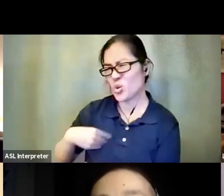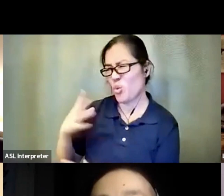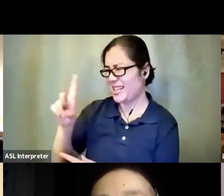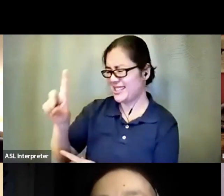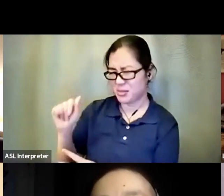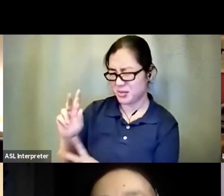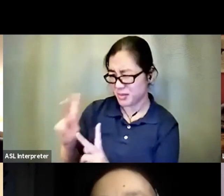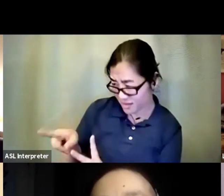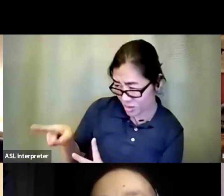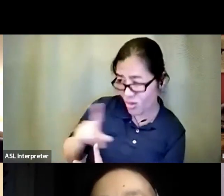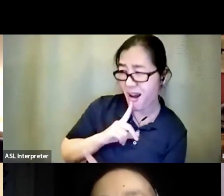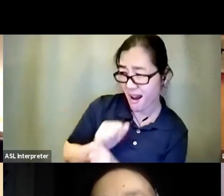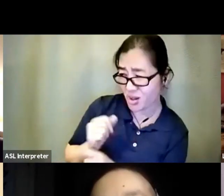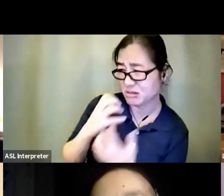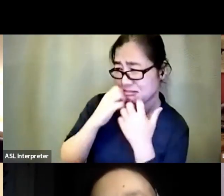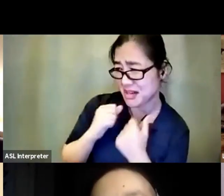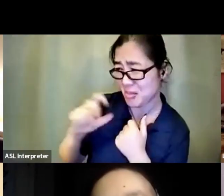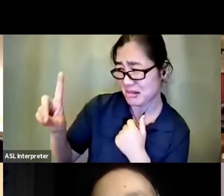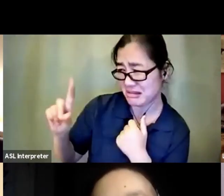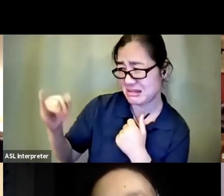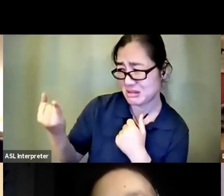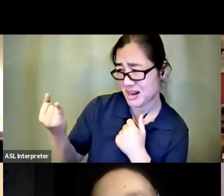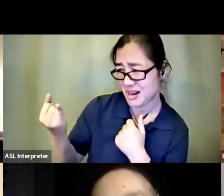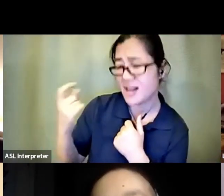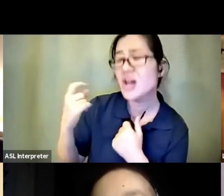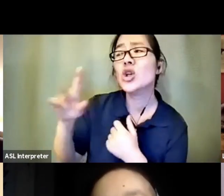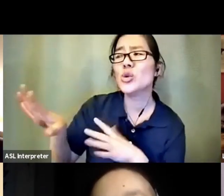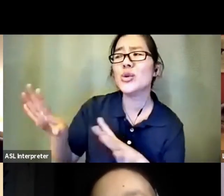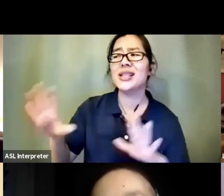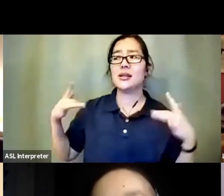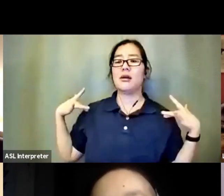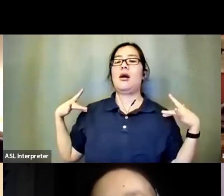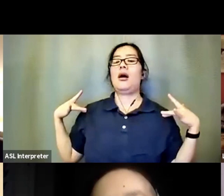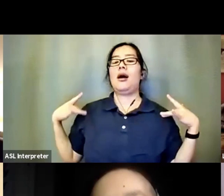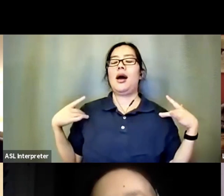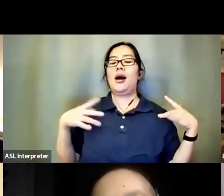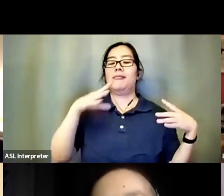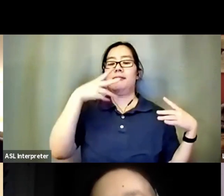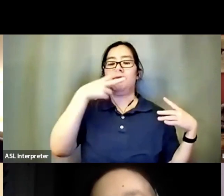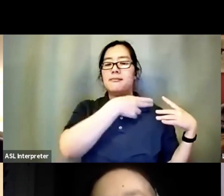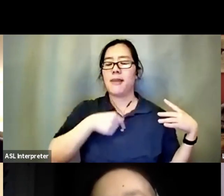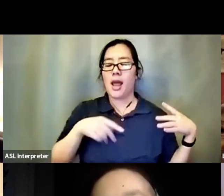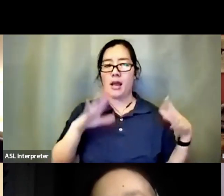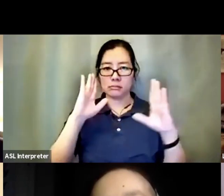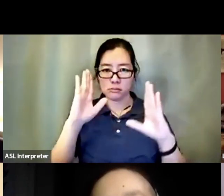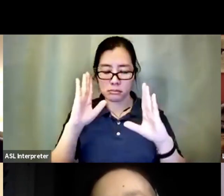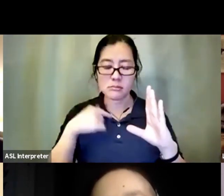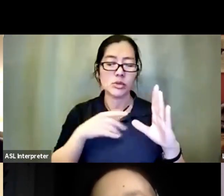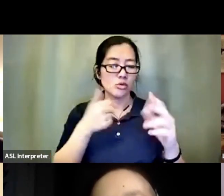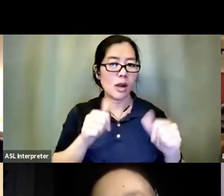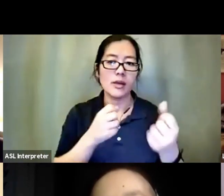DJ? Then you got to take a step back and listen and work to support Black and brown disabled people, and work to